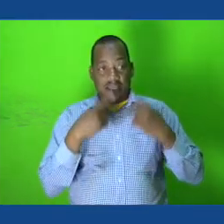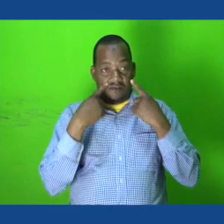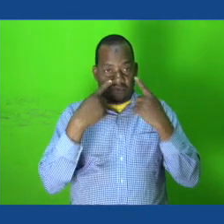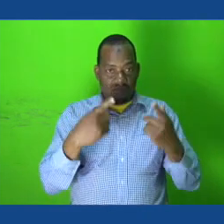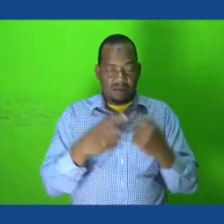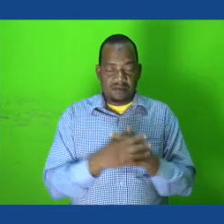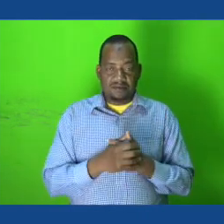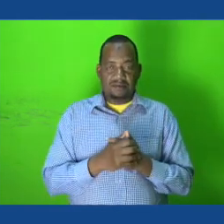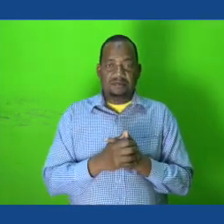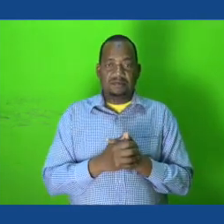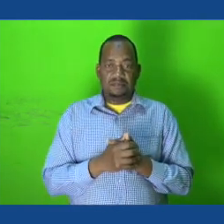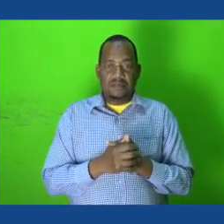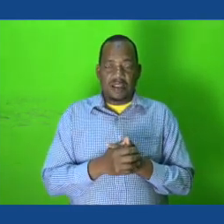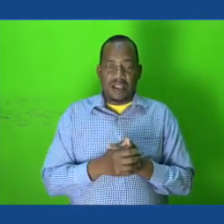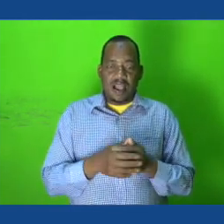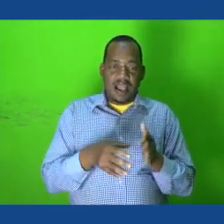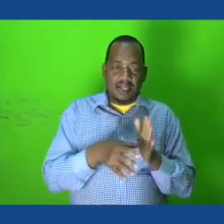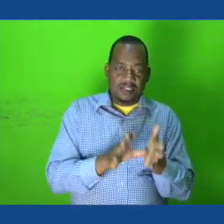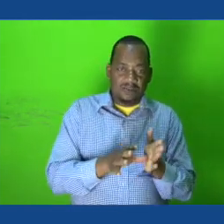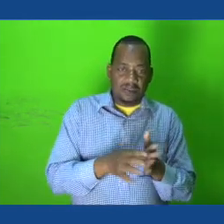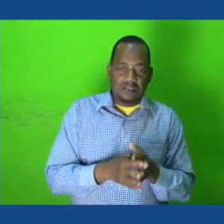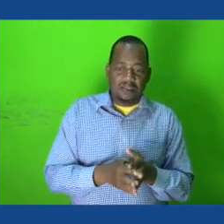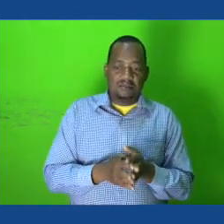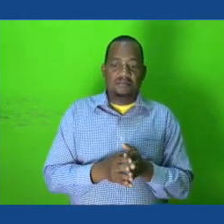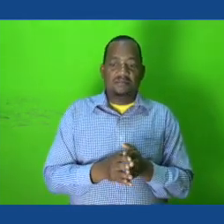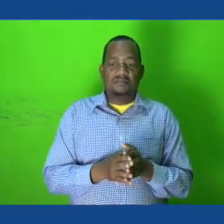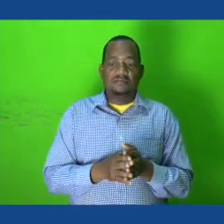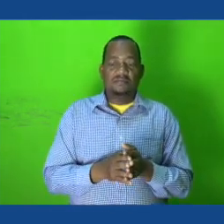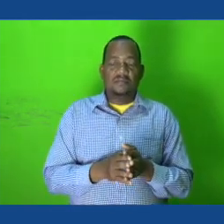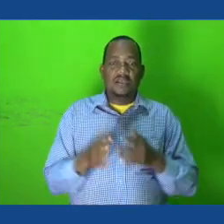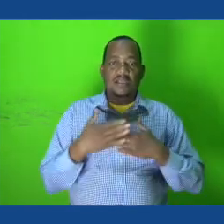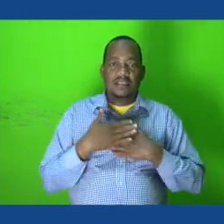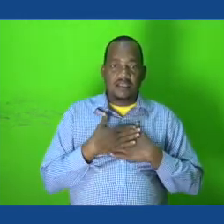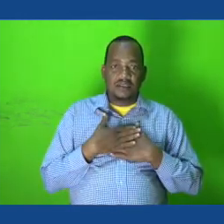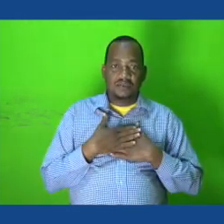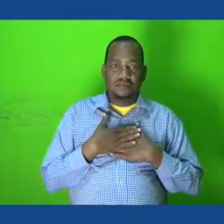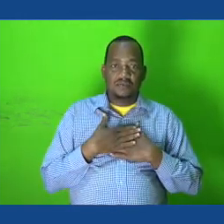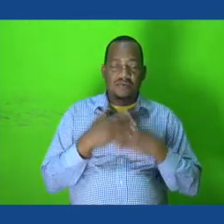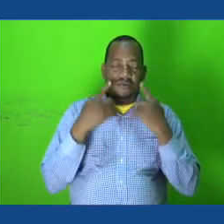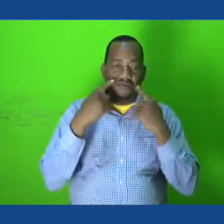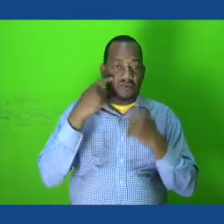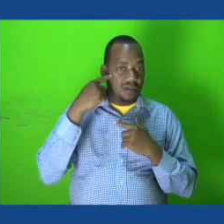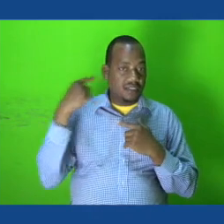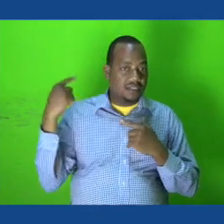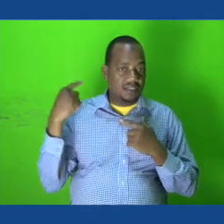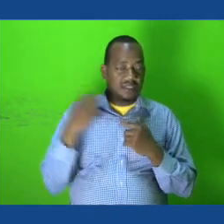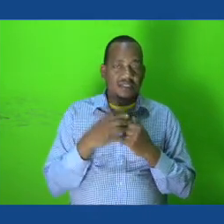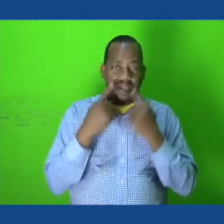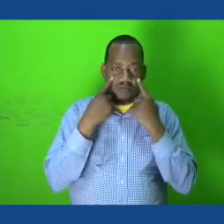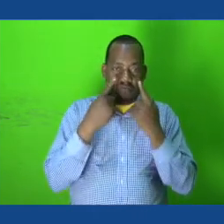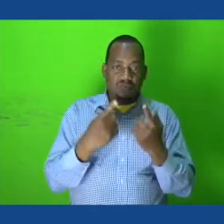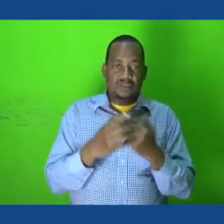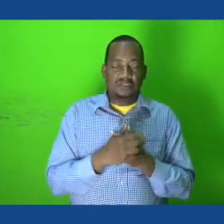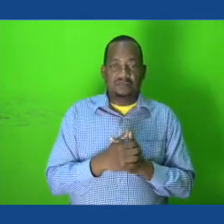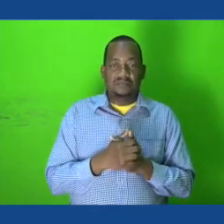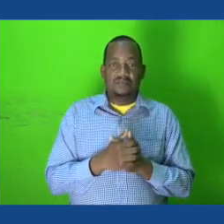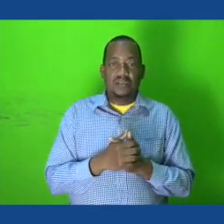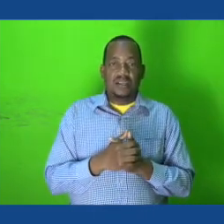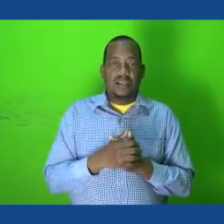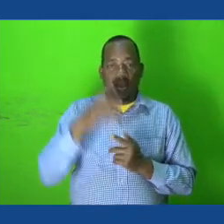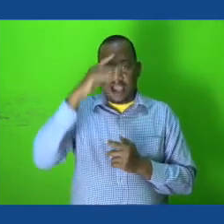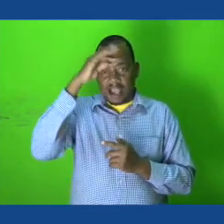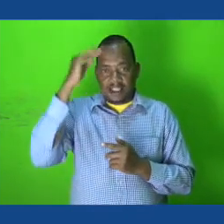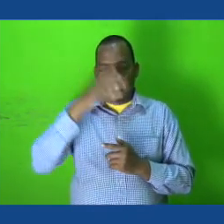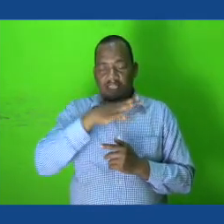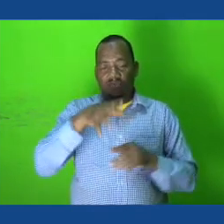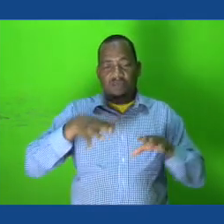viewer and student, thank you for listening. I